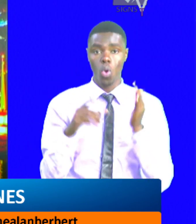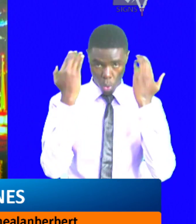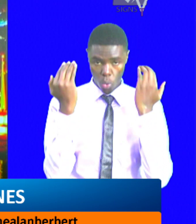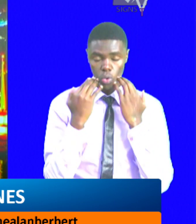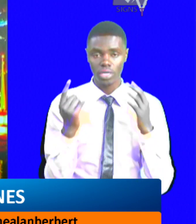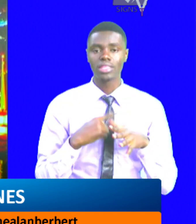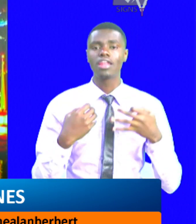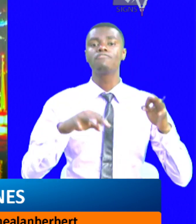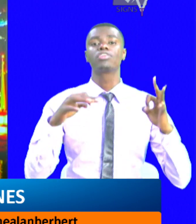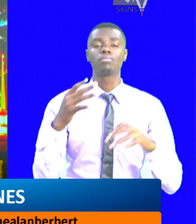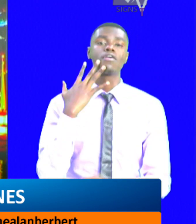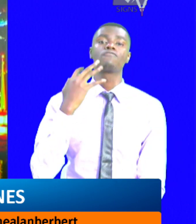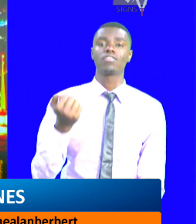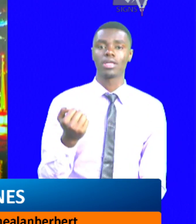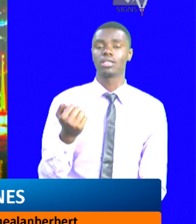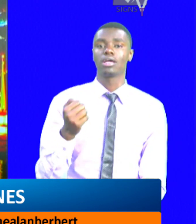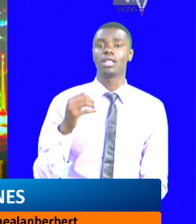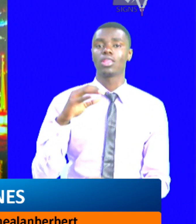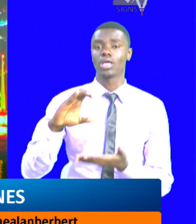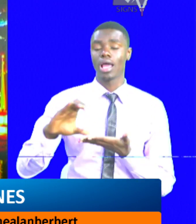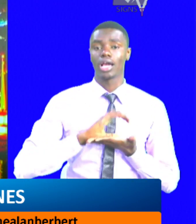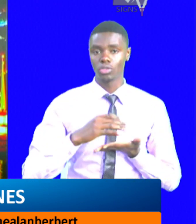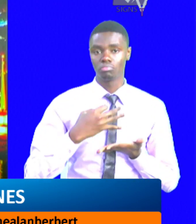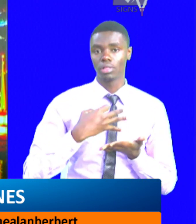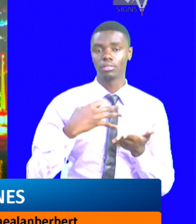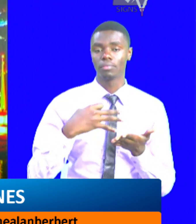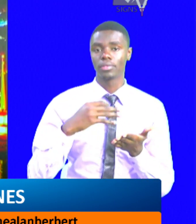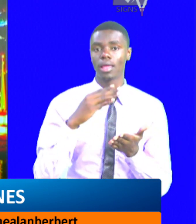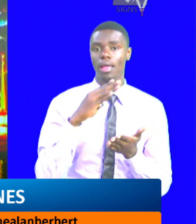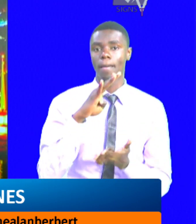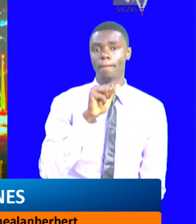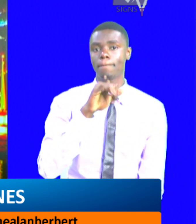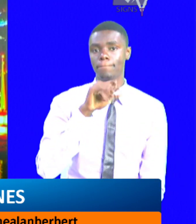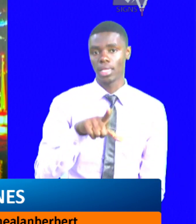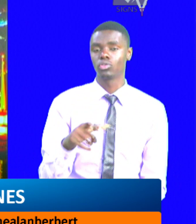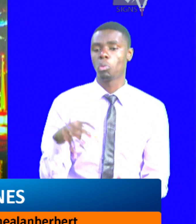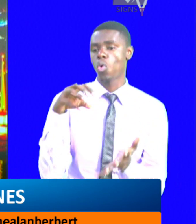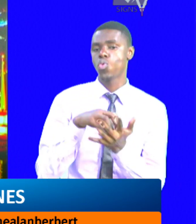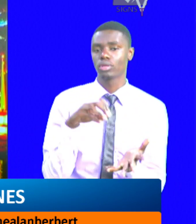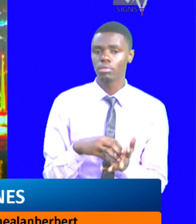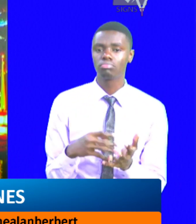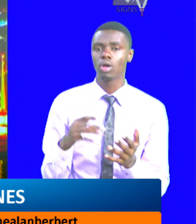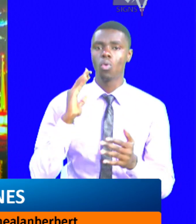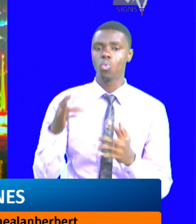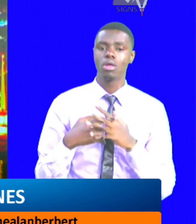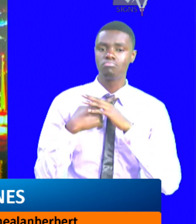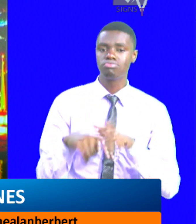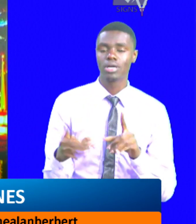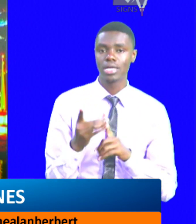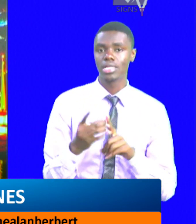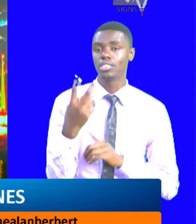a 500,000 cash bail each. A pre-trial session for the case is scheduled to commence on 2nd